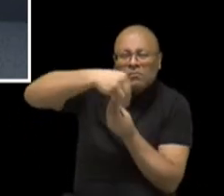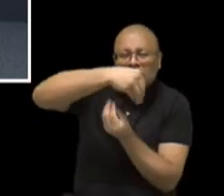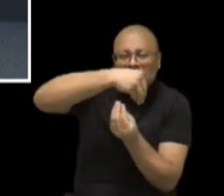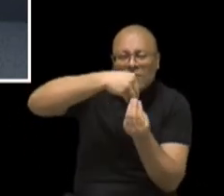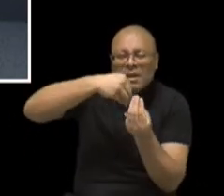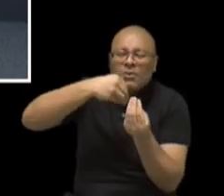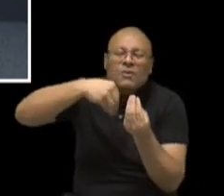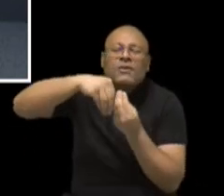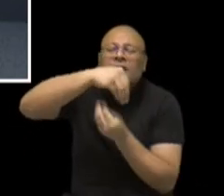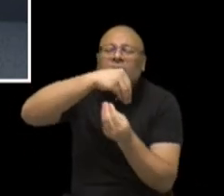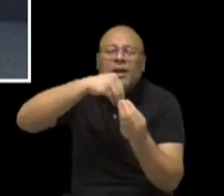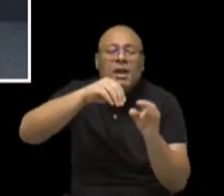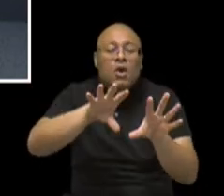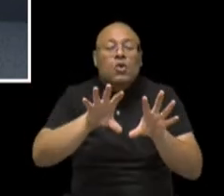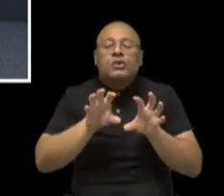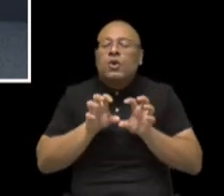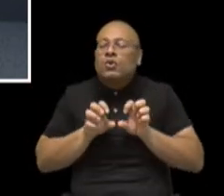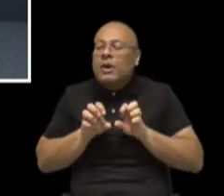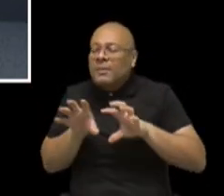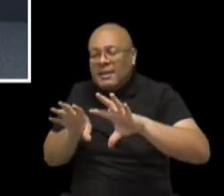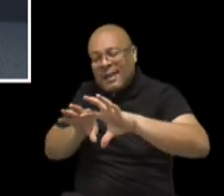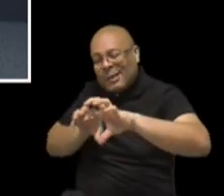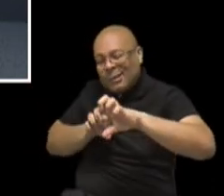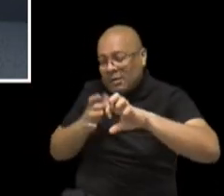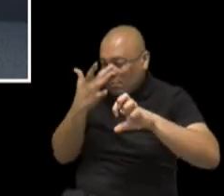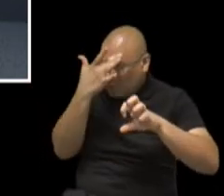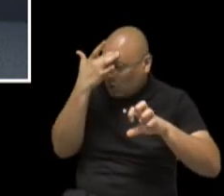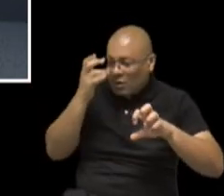contamination by different people,